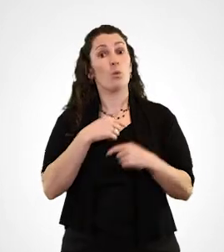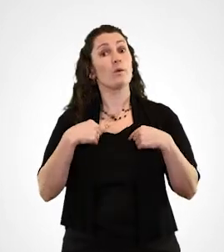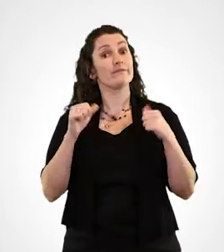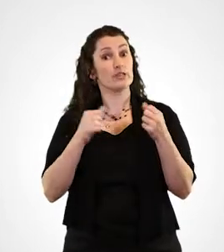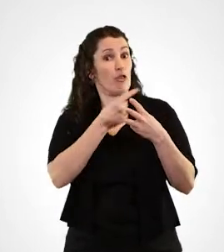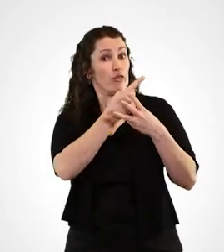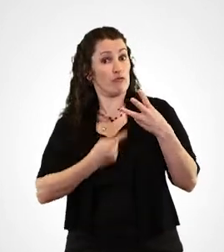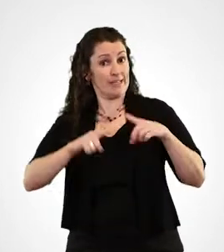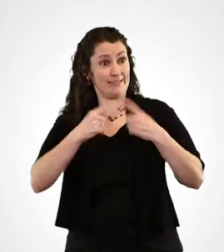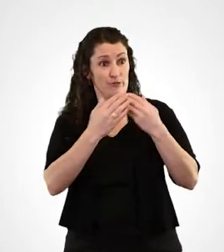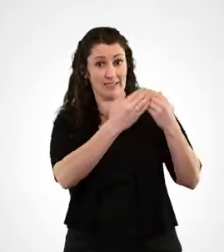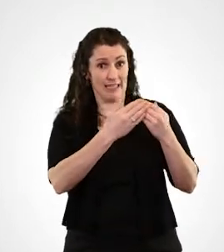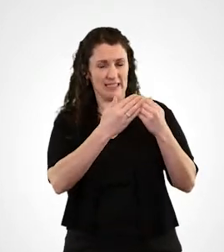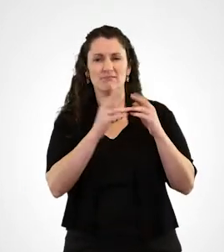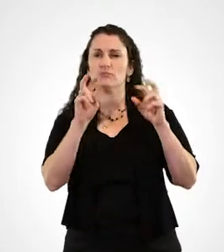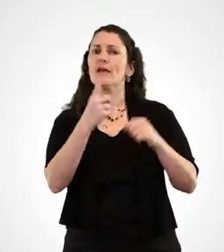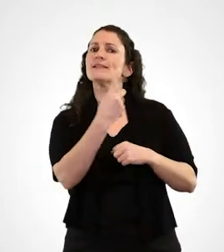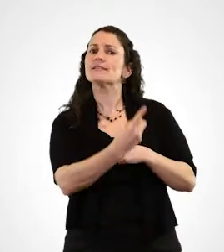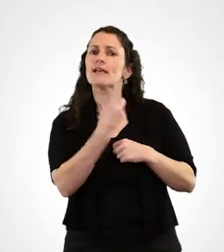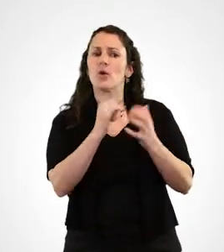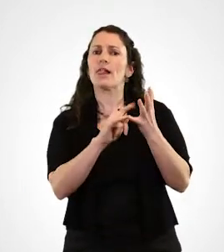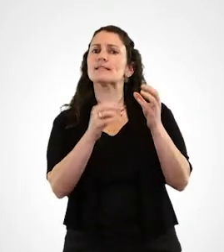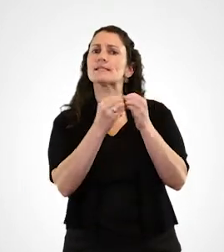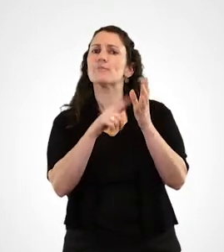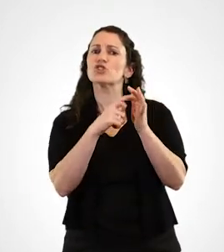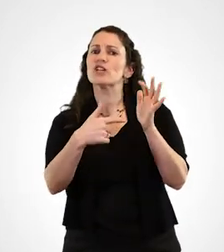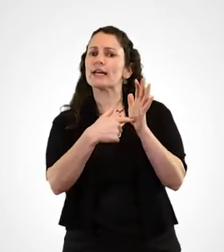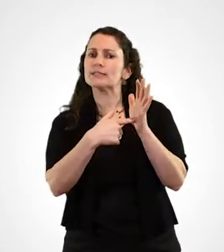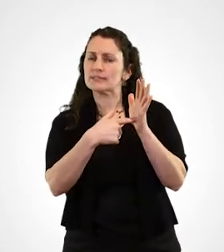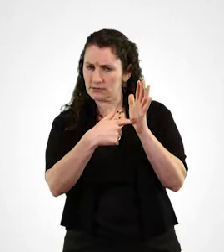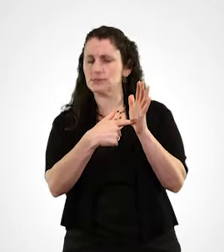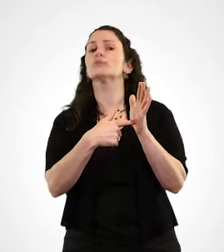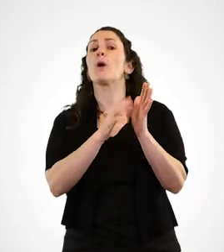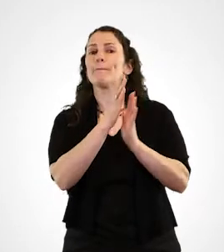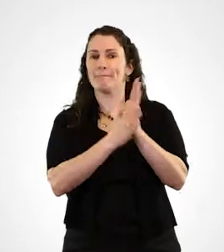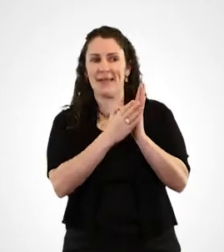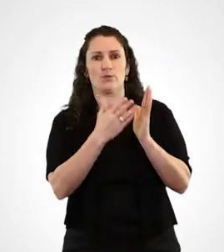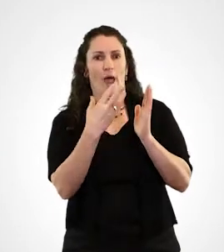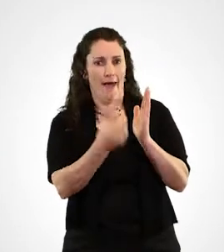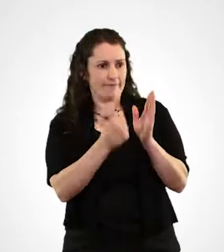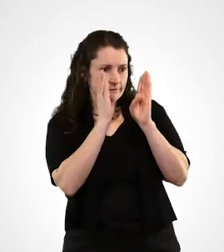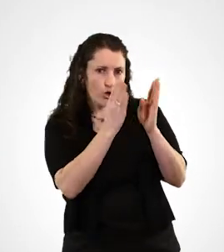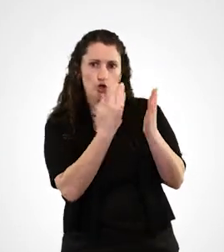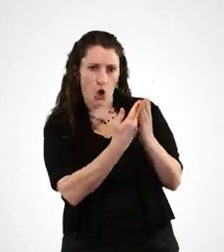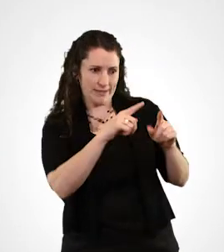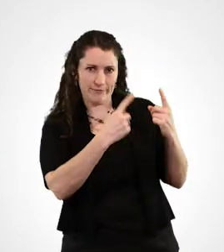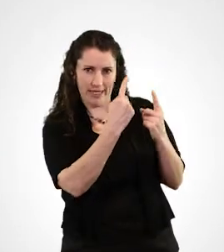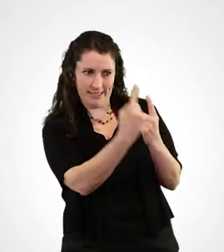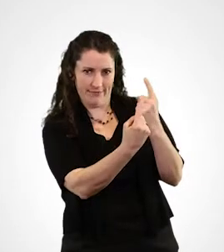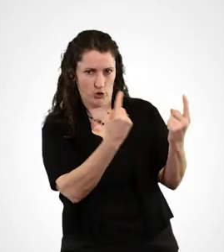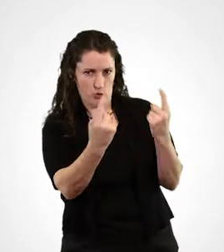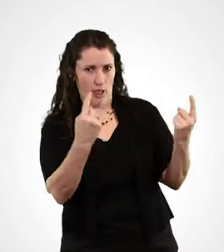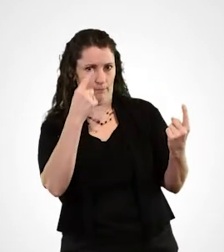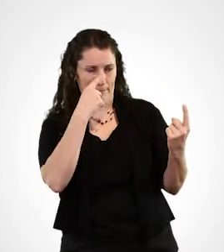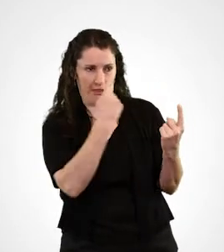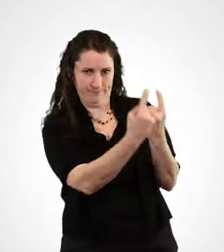studies. Single subject studies are experimental studies where each individual is the unit that you look at.